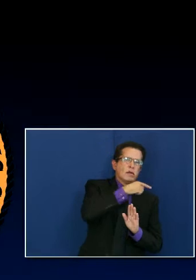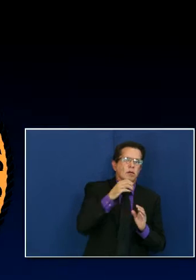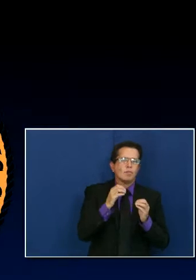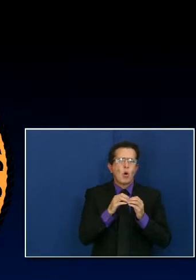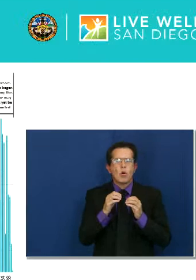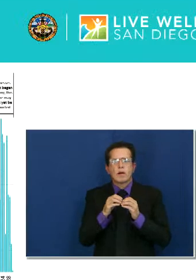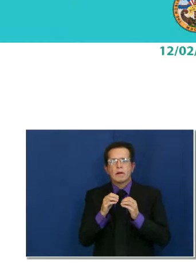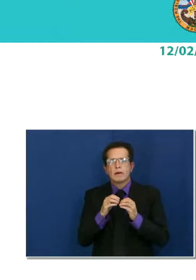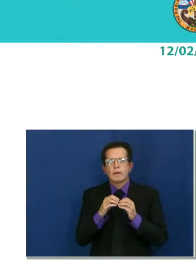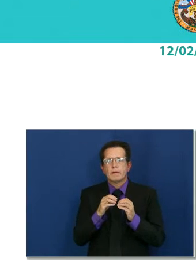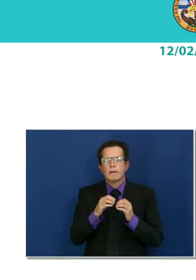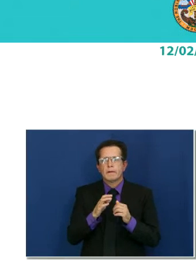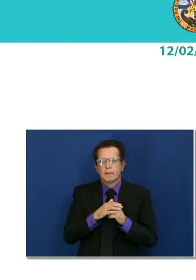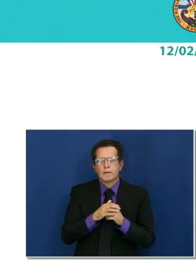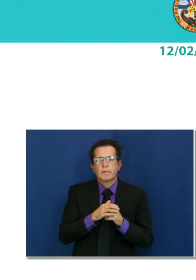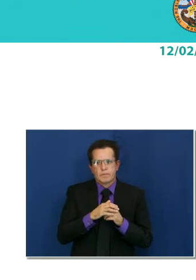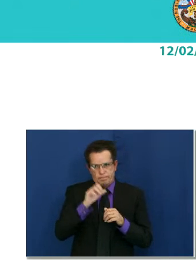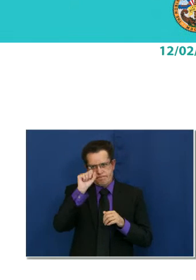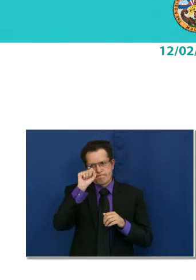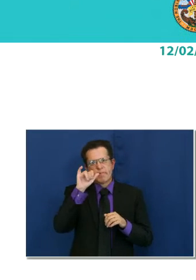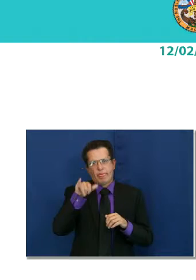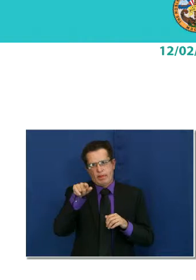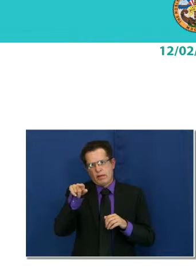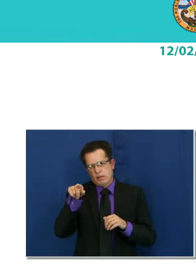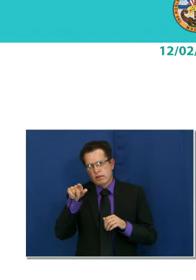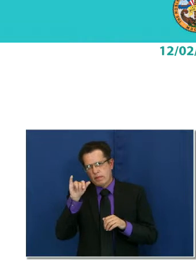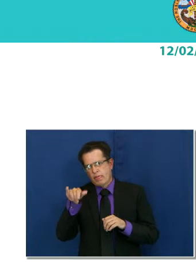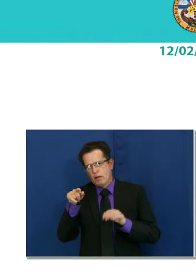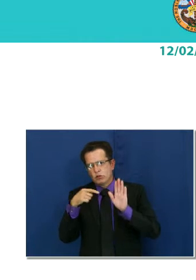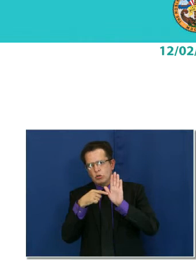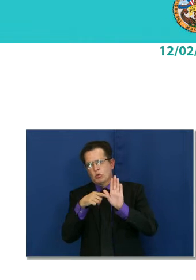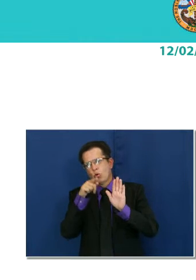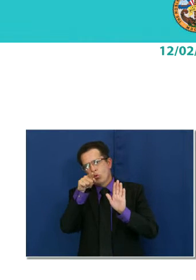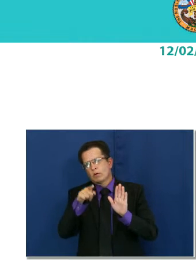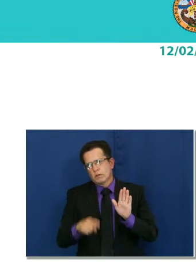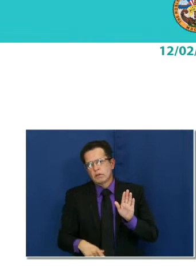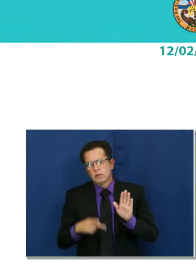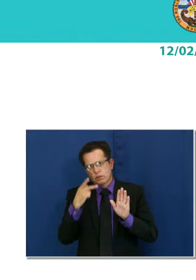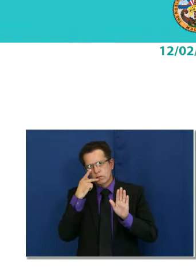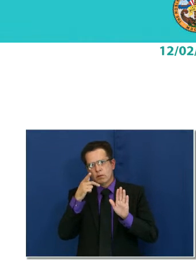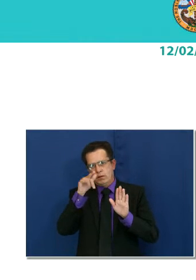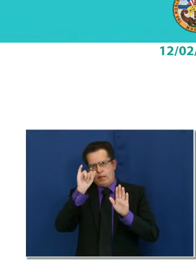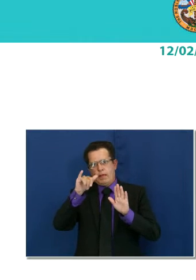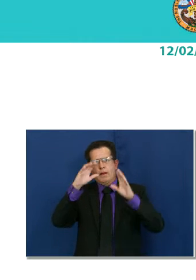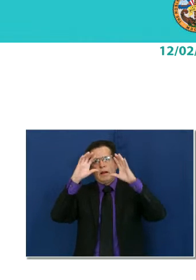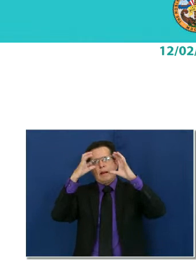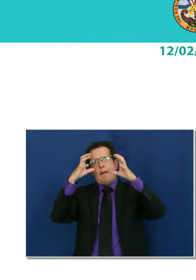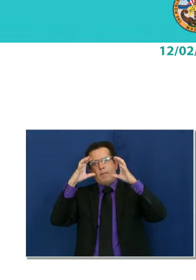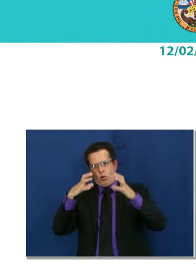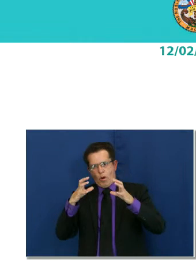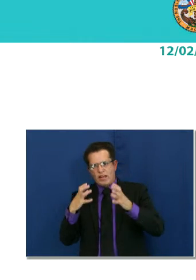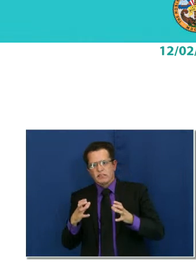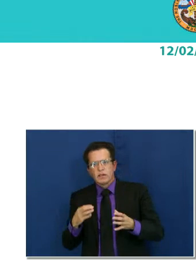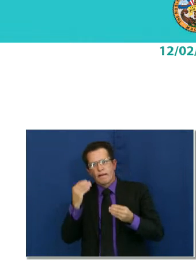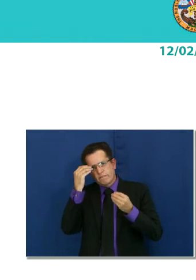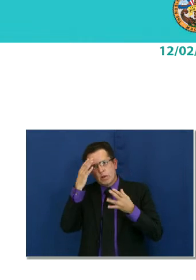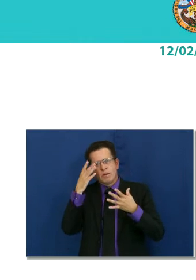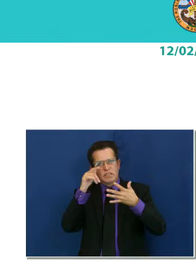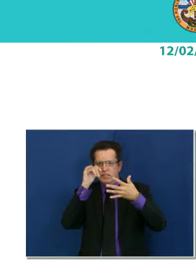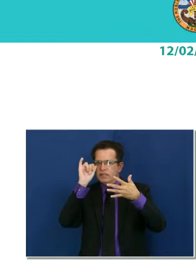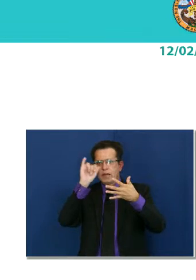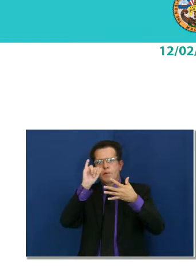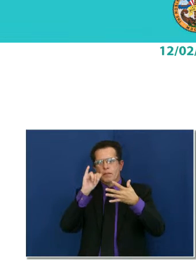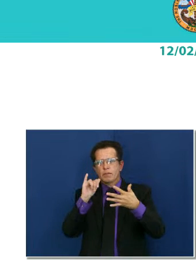Next. Thank you. The demographics for the total number of cases is